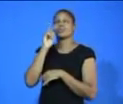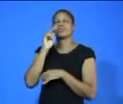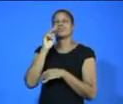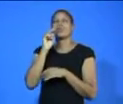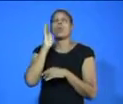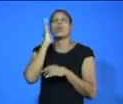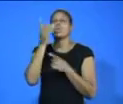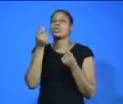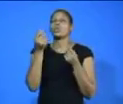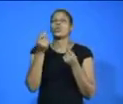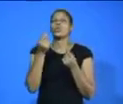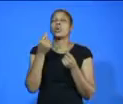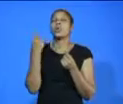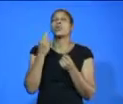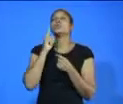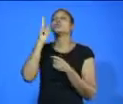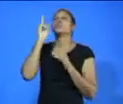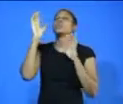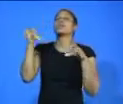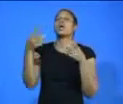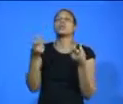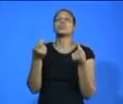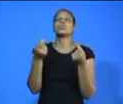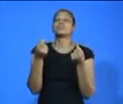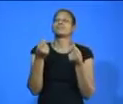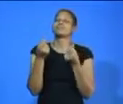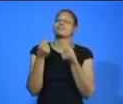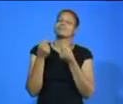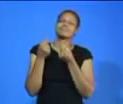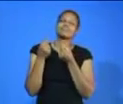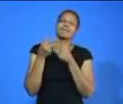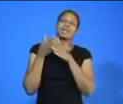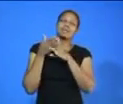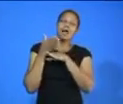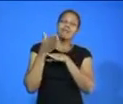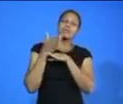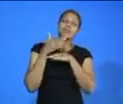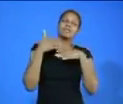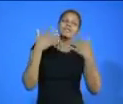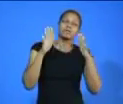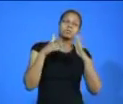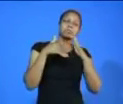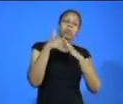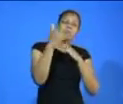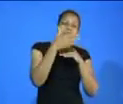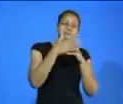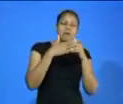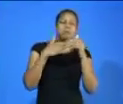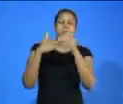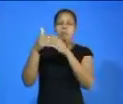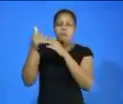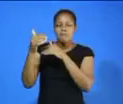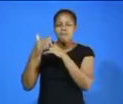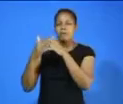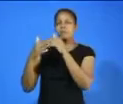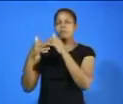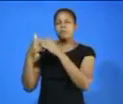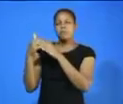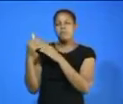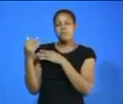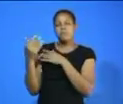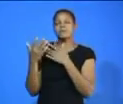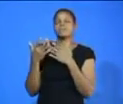God Almighty can do. And after you would have comforted, after you would have